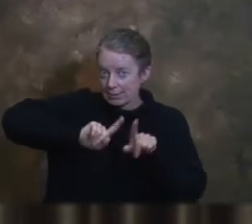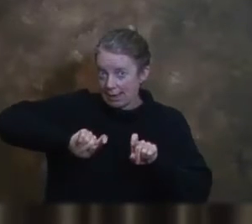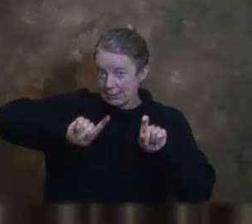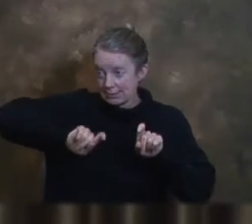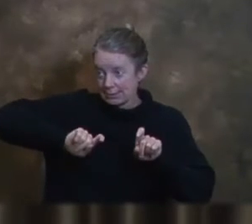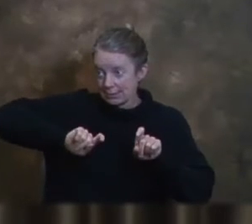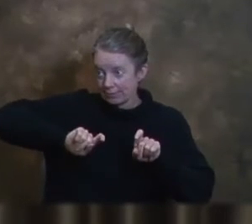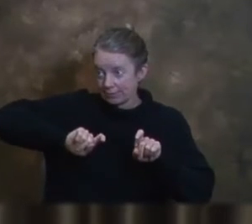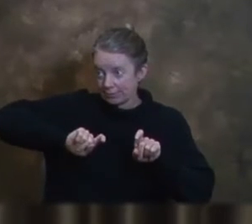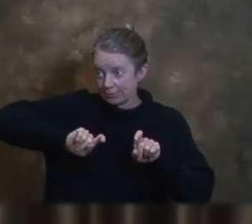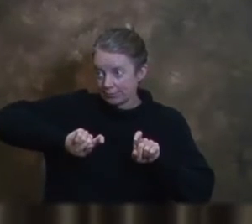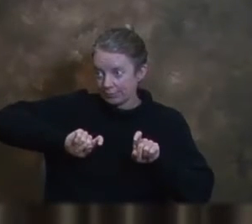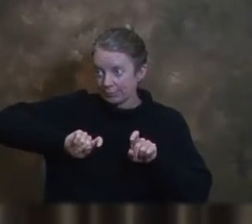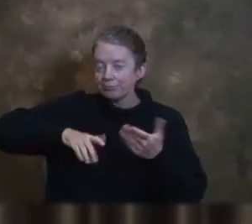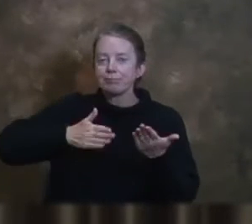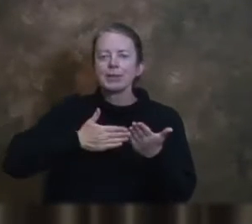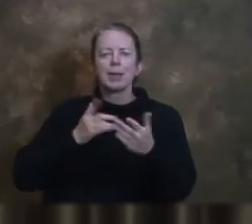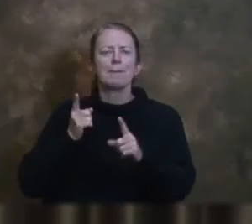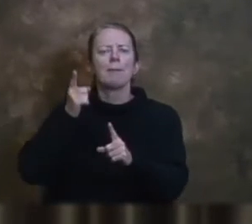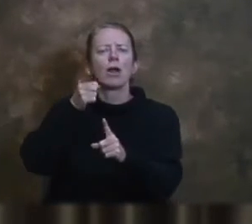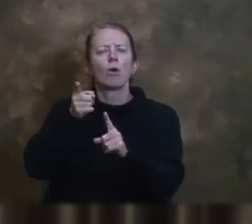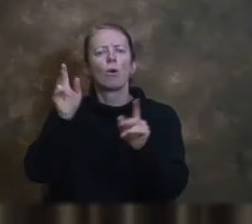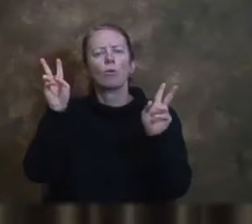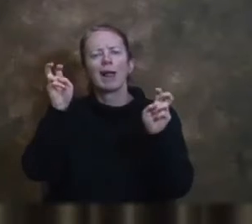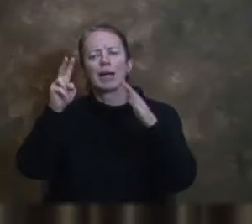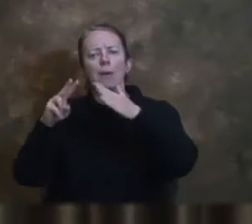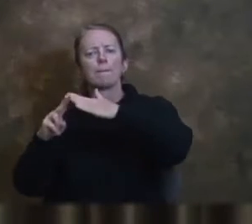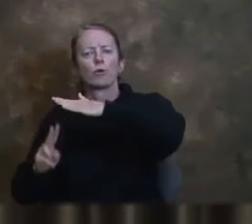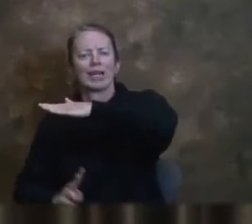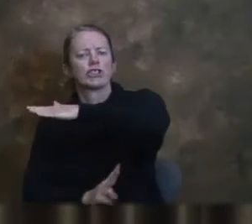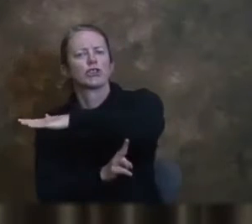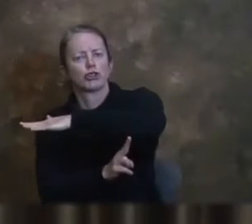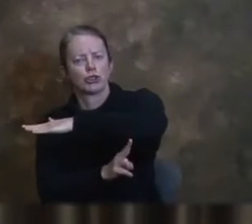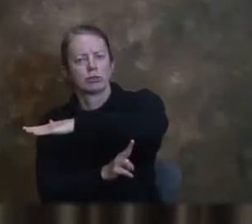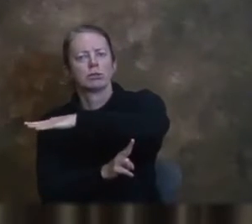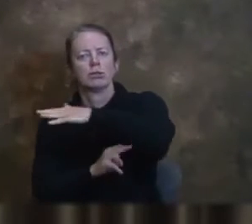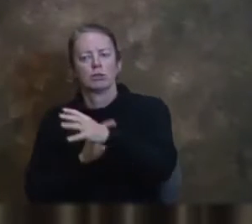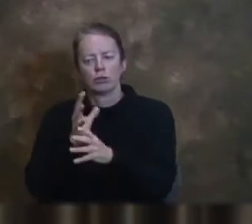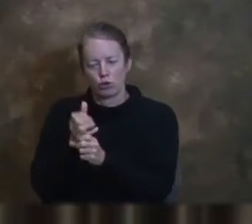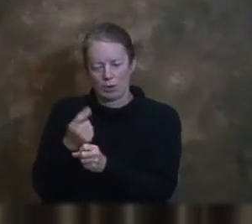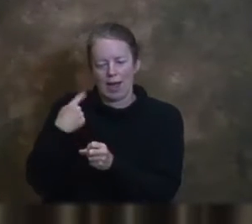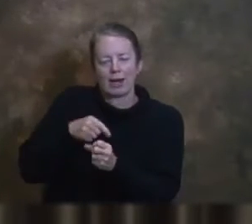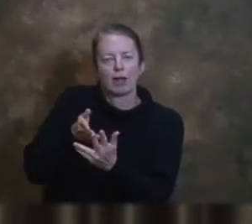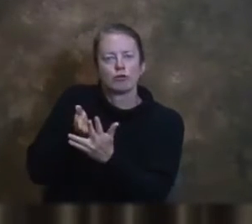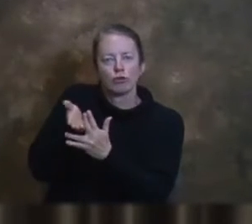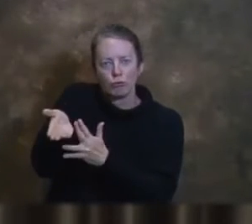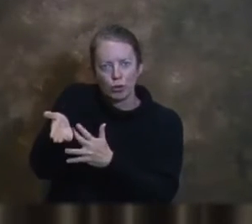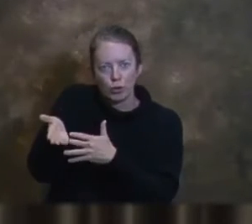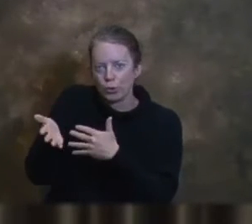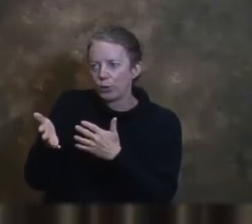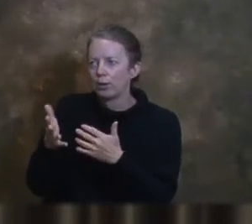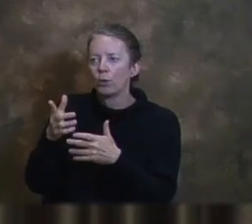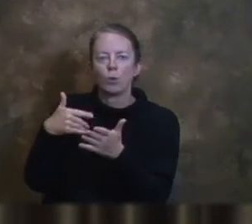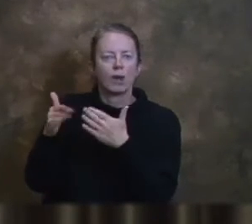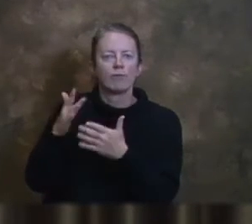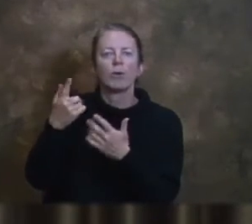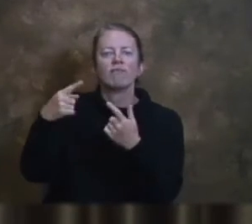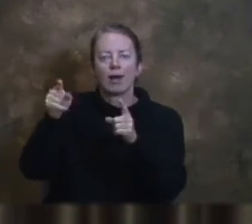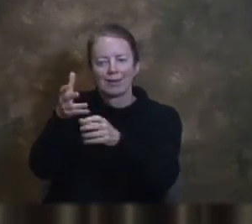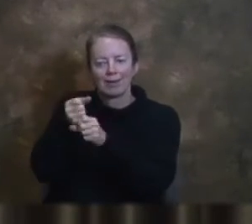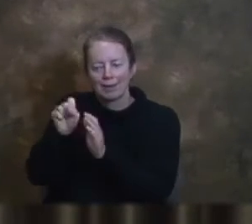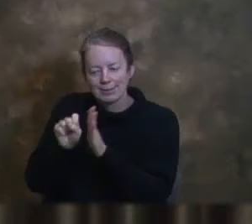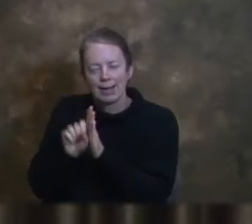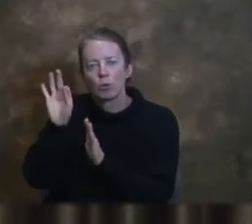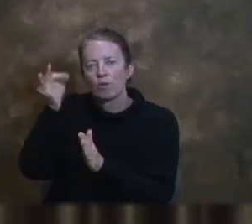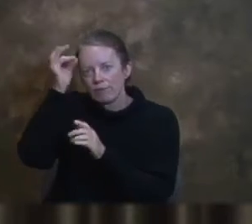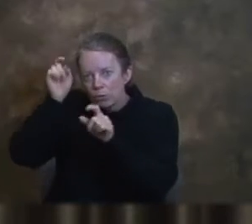testing. So my goal was, this is a bridge, is how I was framing it. This is a bridge to get us to when we get state testing or federal testing. In the